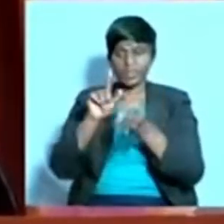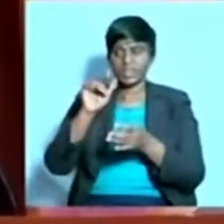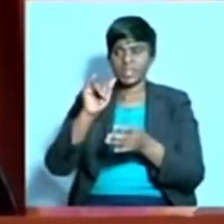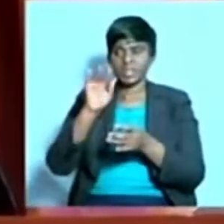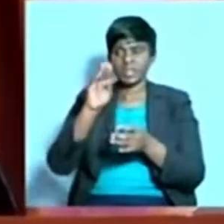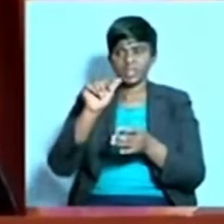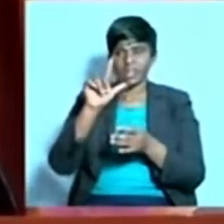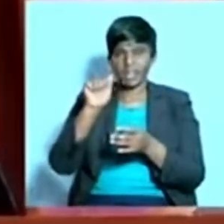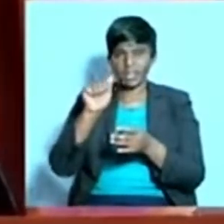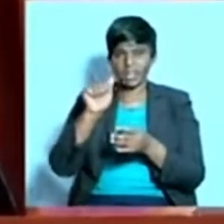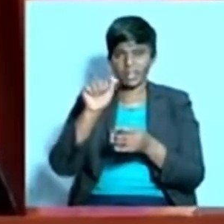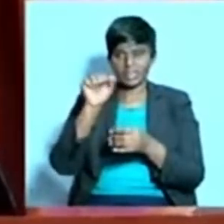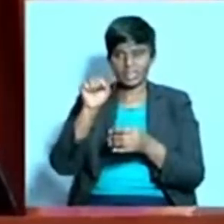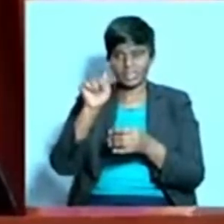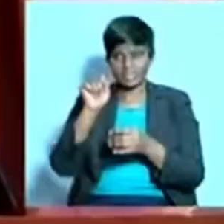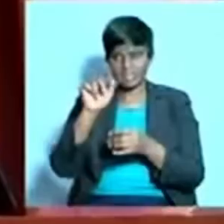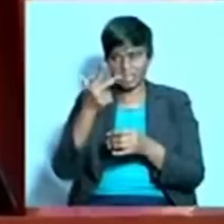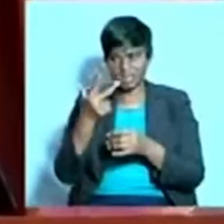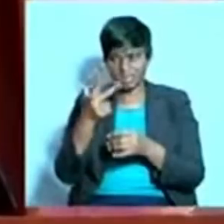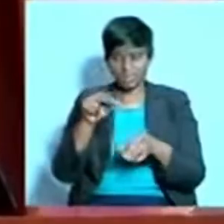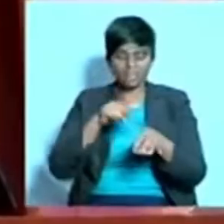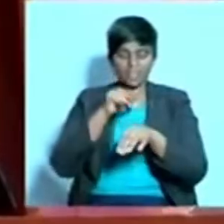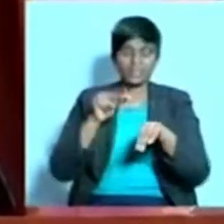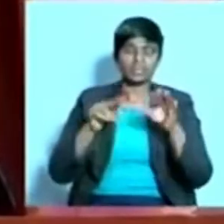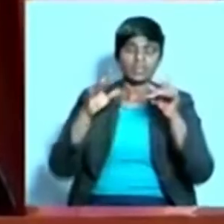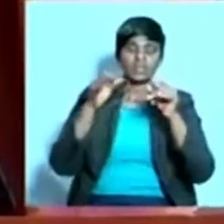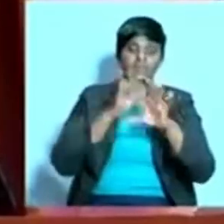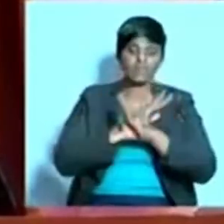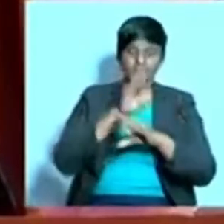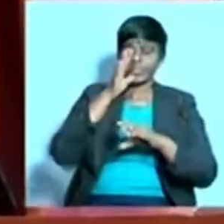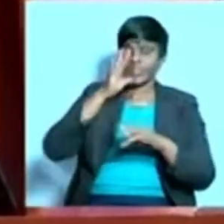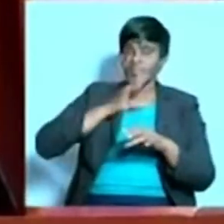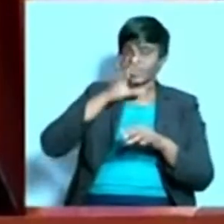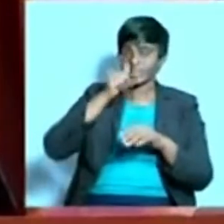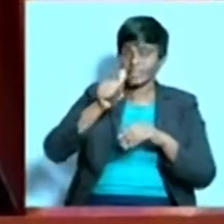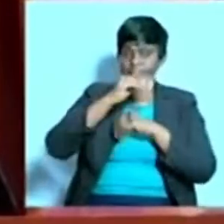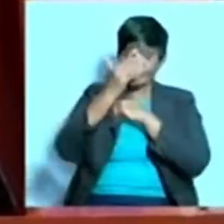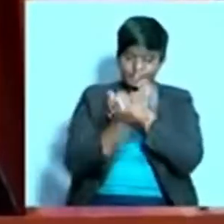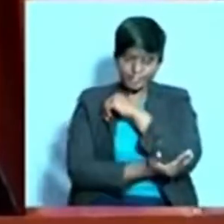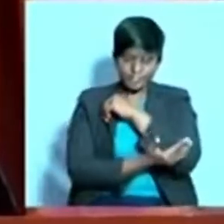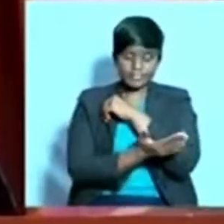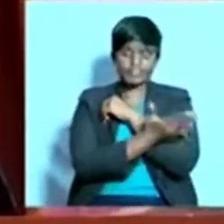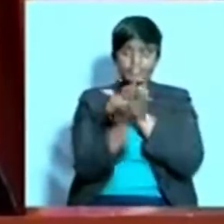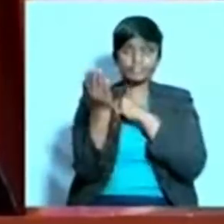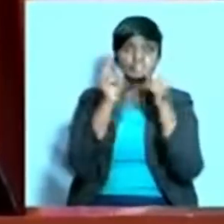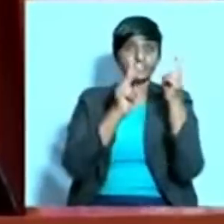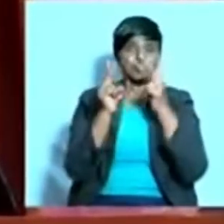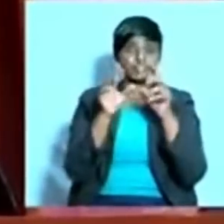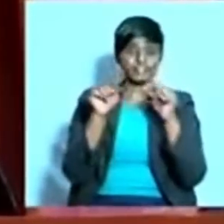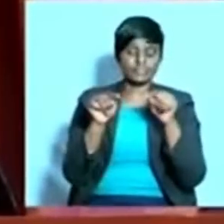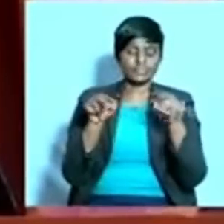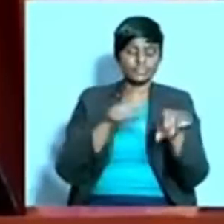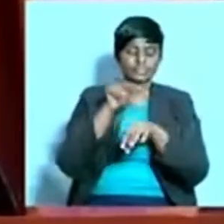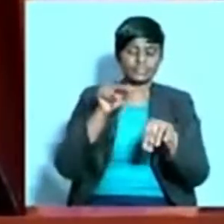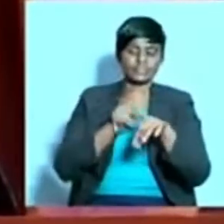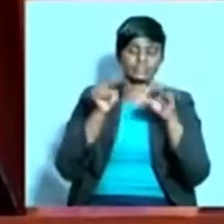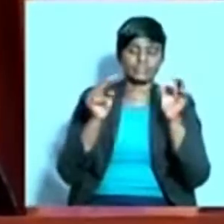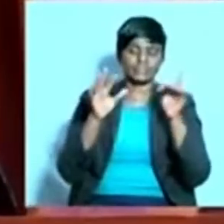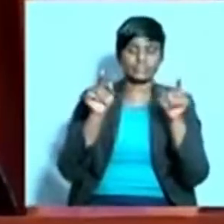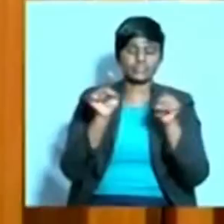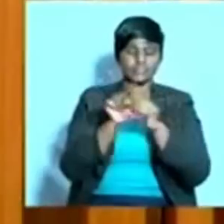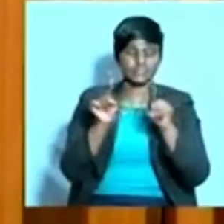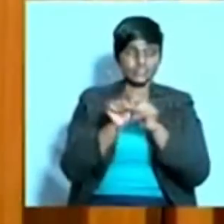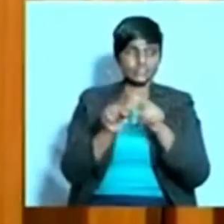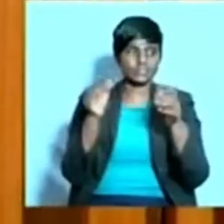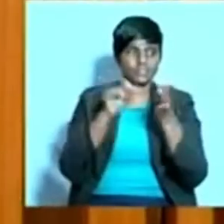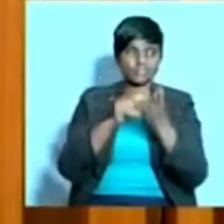3, Lusaka District. And on behalf of the National Assembly of Zambia, Madam Speaker did warmly welcome the visitors to the National Assembly. In the same